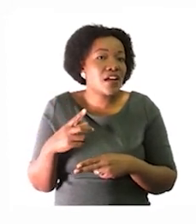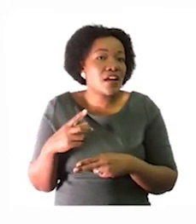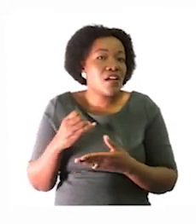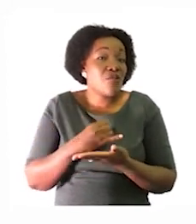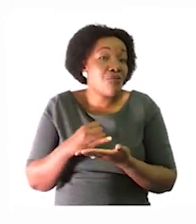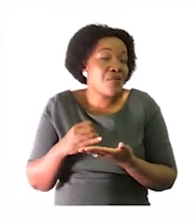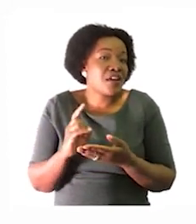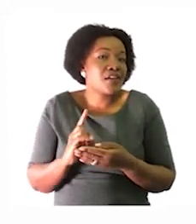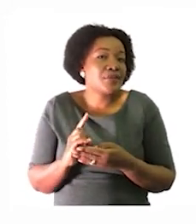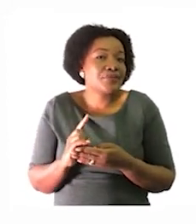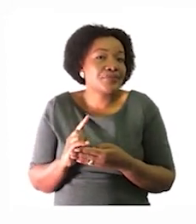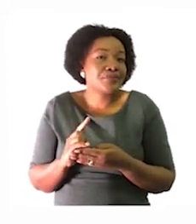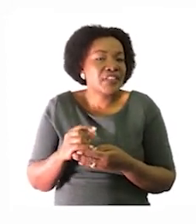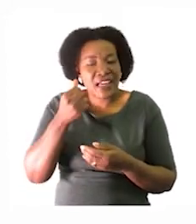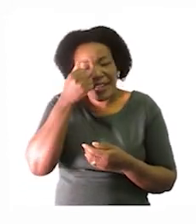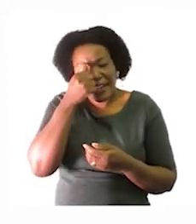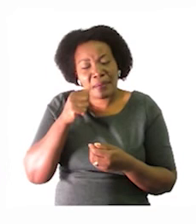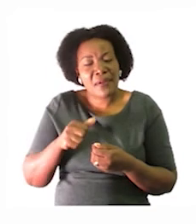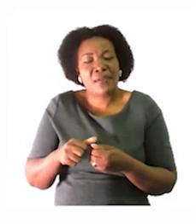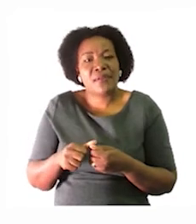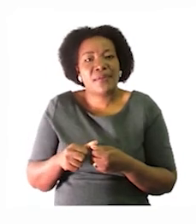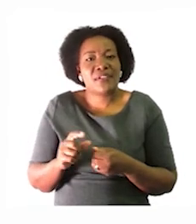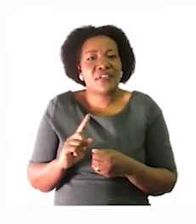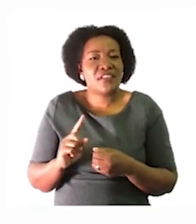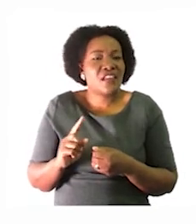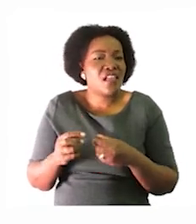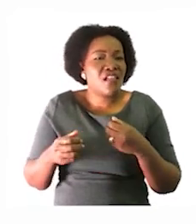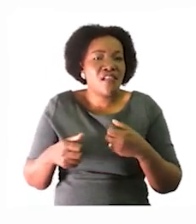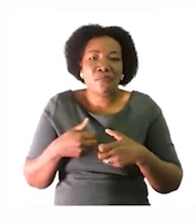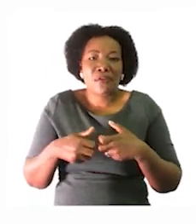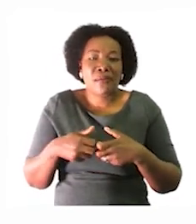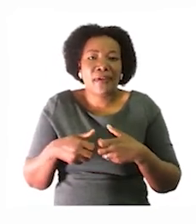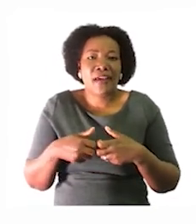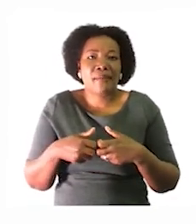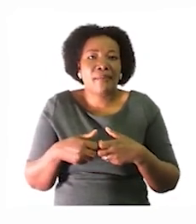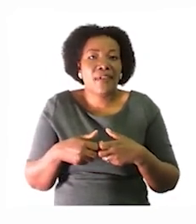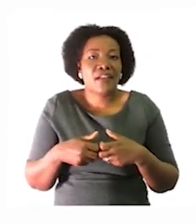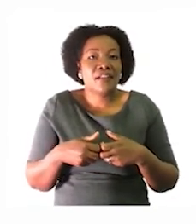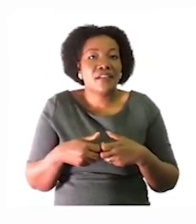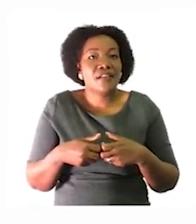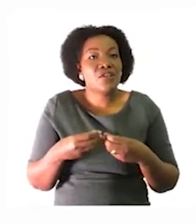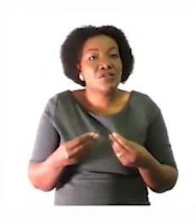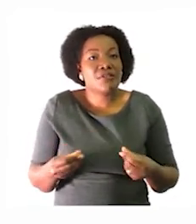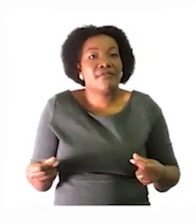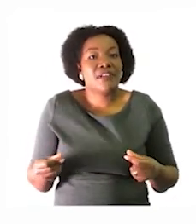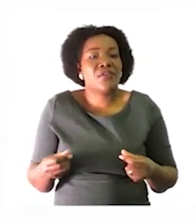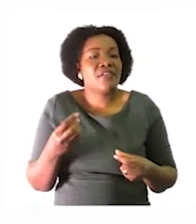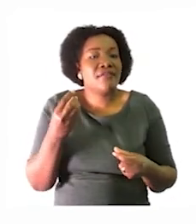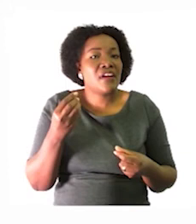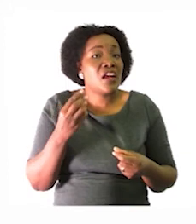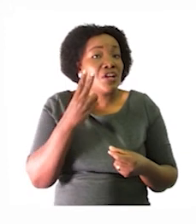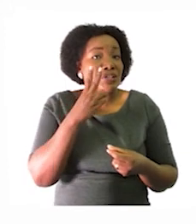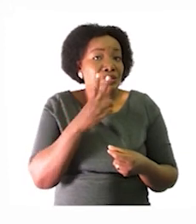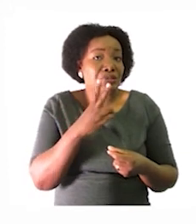what we discussed in our previous problem solving. You always have 2 numbers in